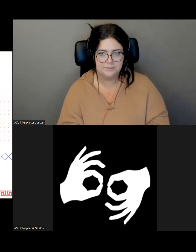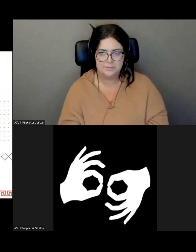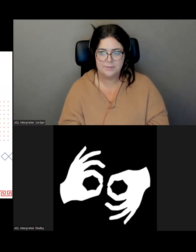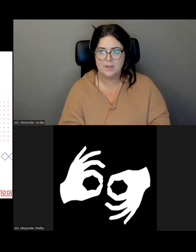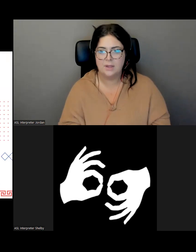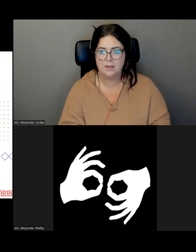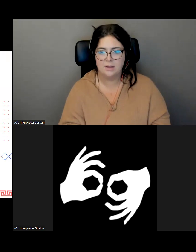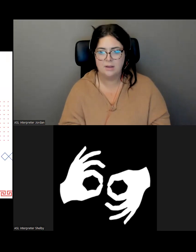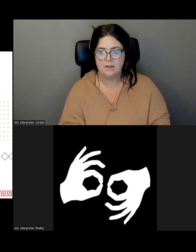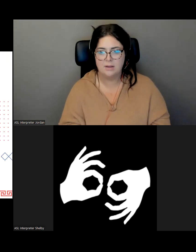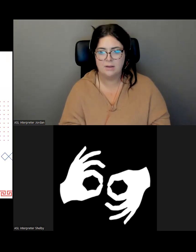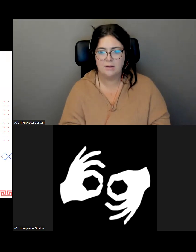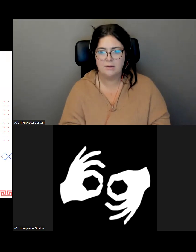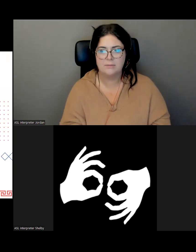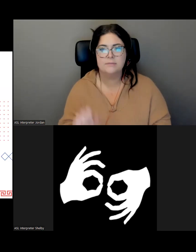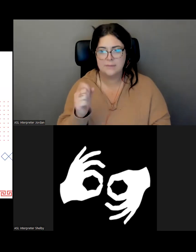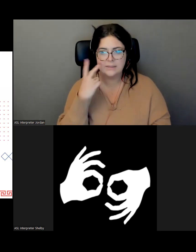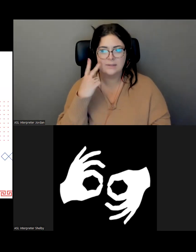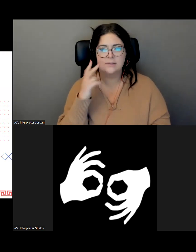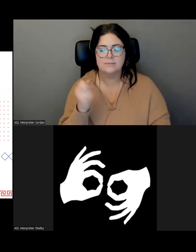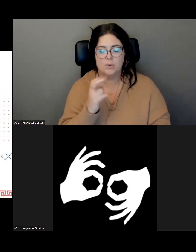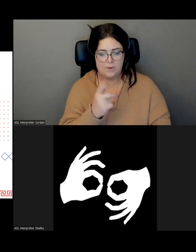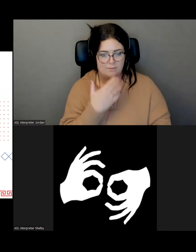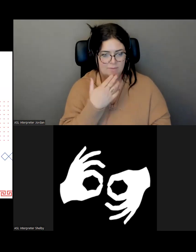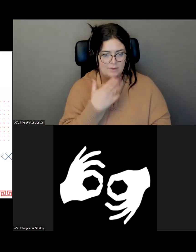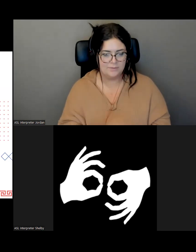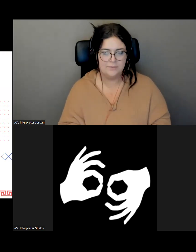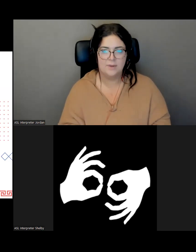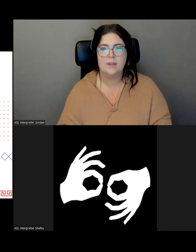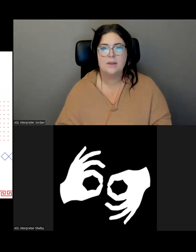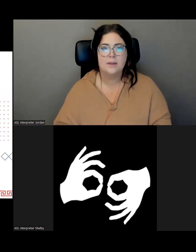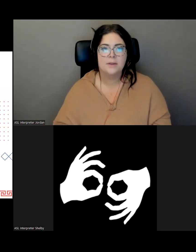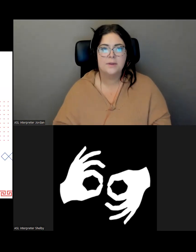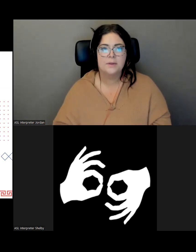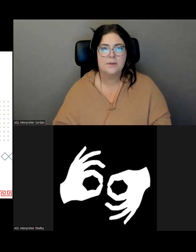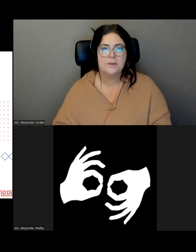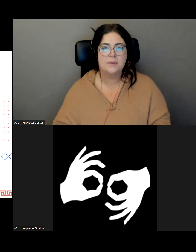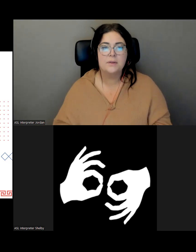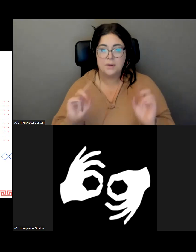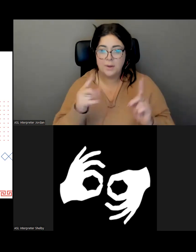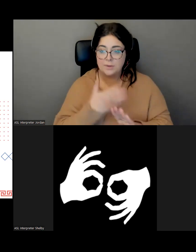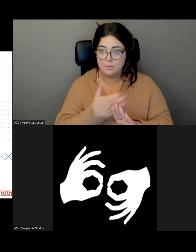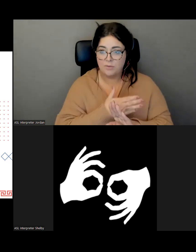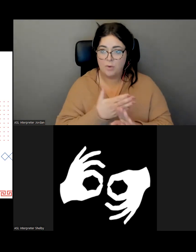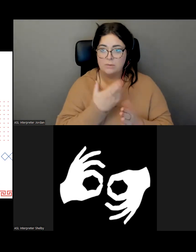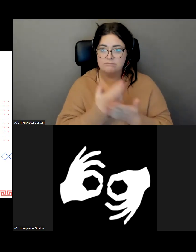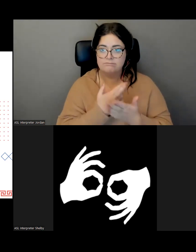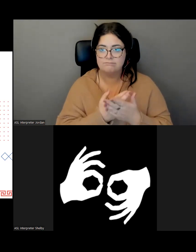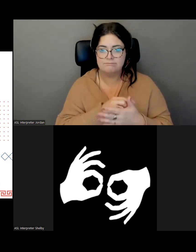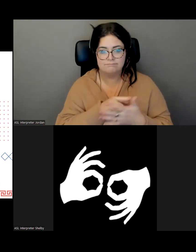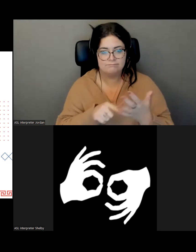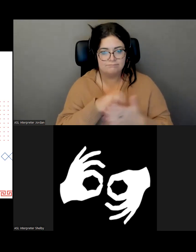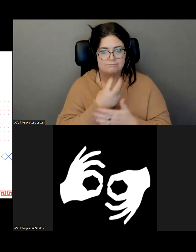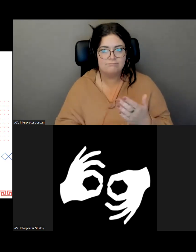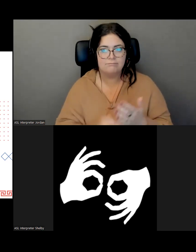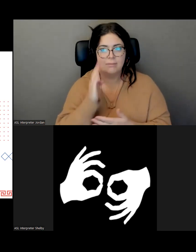Now do you see it letting me change? Yes. Okay, I great. do see it. Yeah. So before we get into today's resources that we have for you, I just would love to